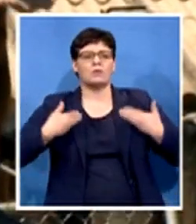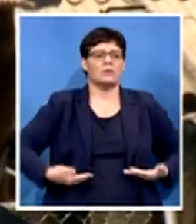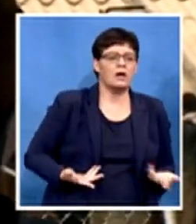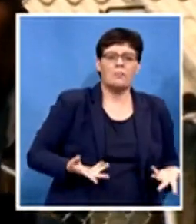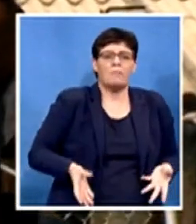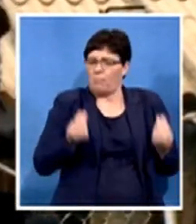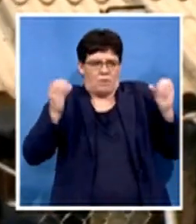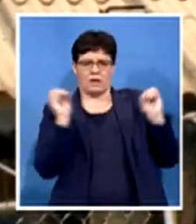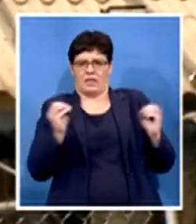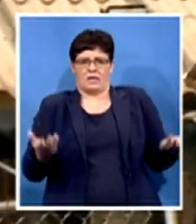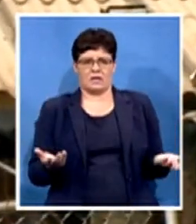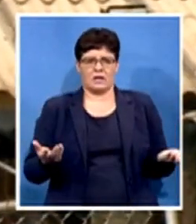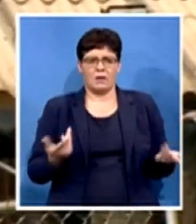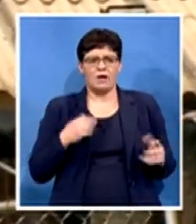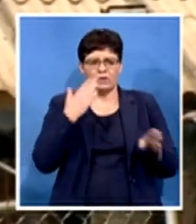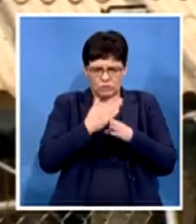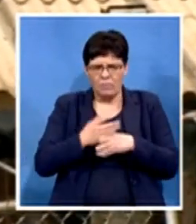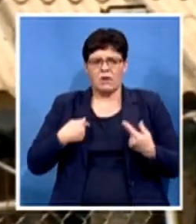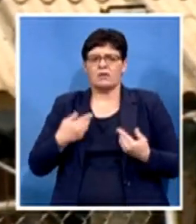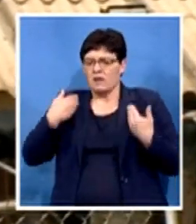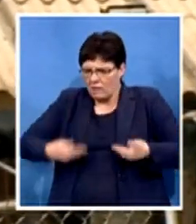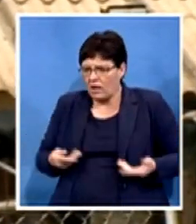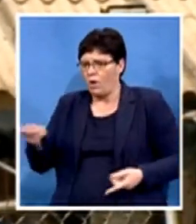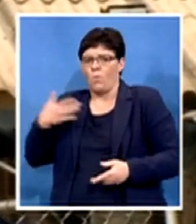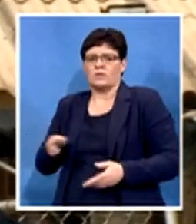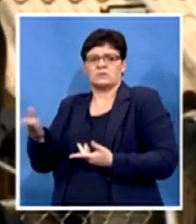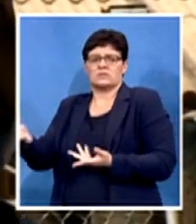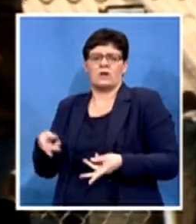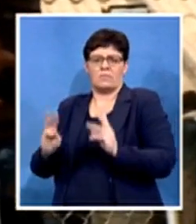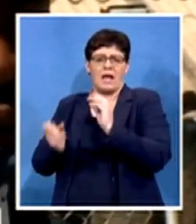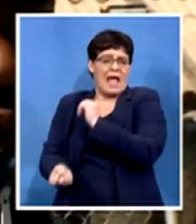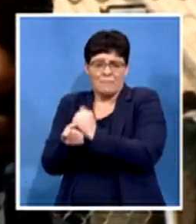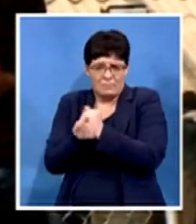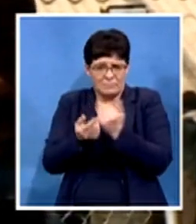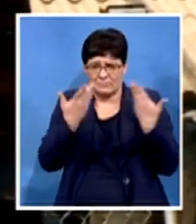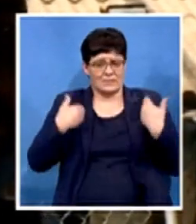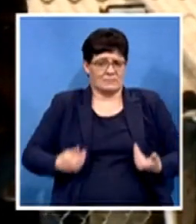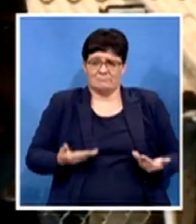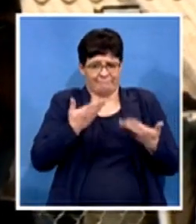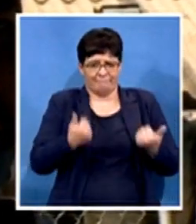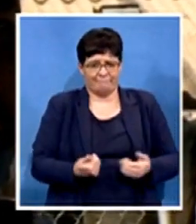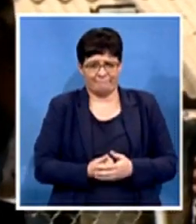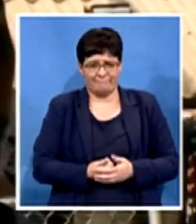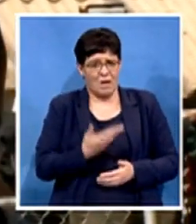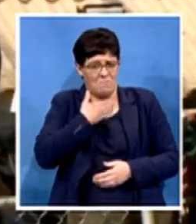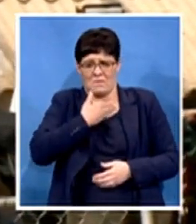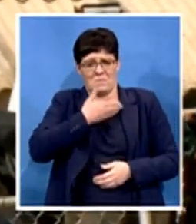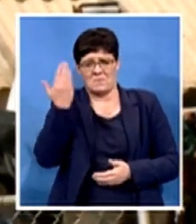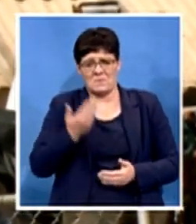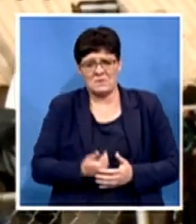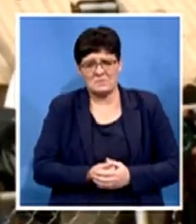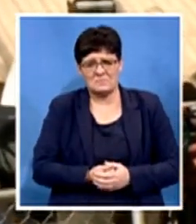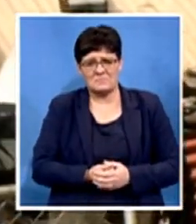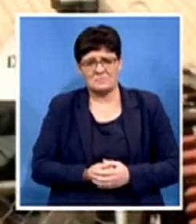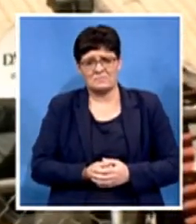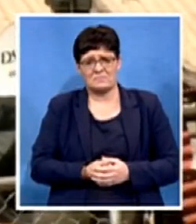ngakhona. But you spoke about the issue of toilets. Do you have toilets in the house or are they outside?